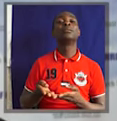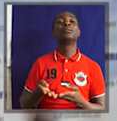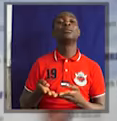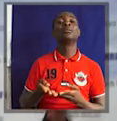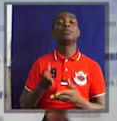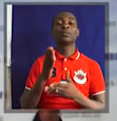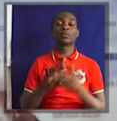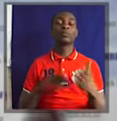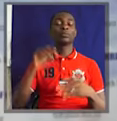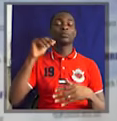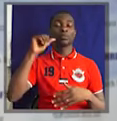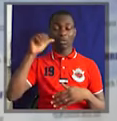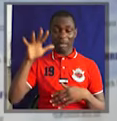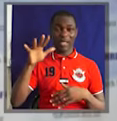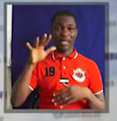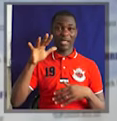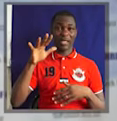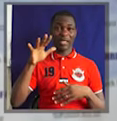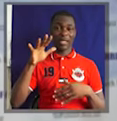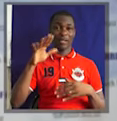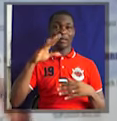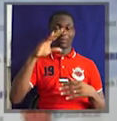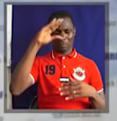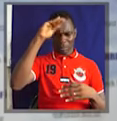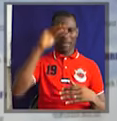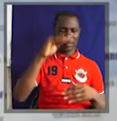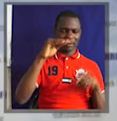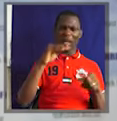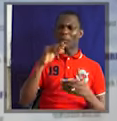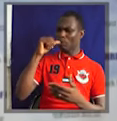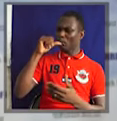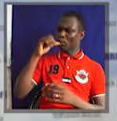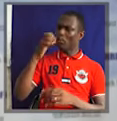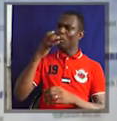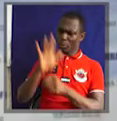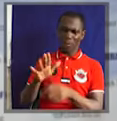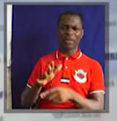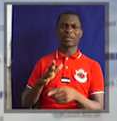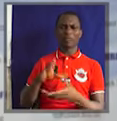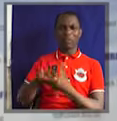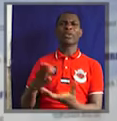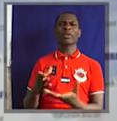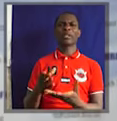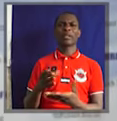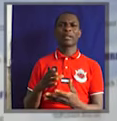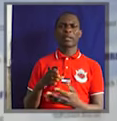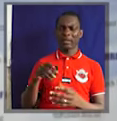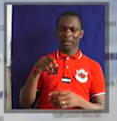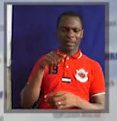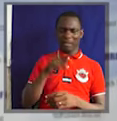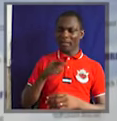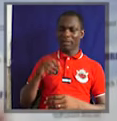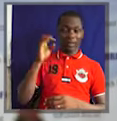bi kwaji oba masika be man se meware o se mate obetumi de oba akosua adwuma odunsua